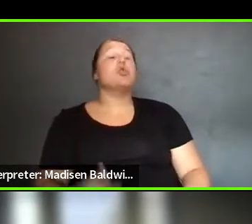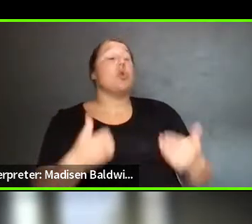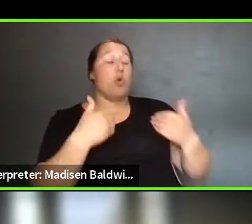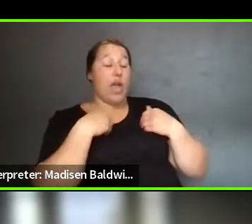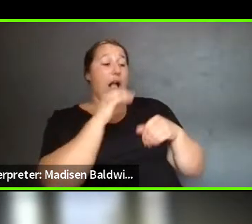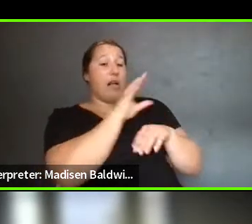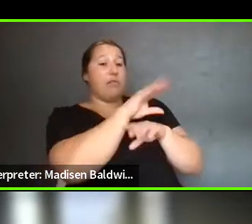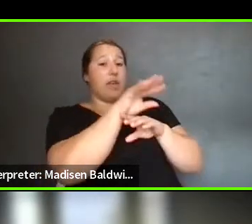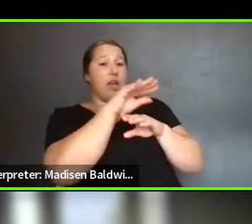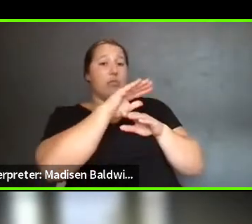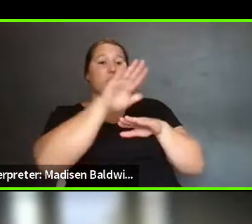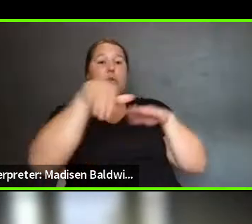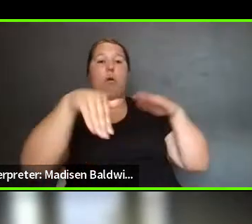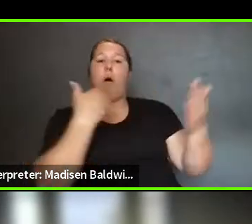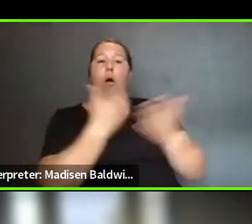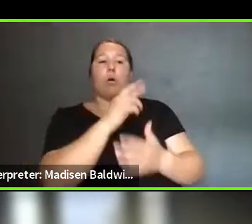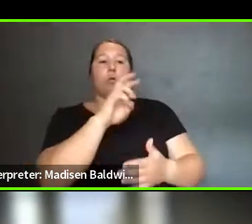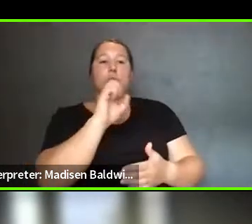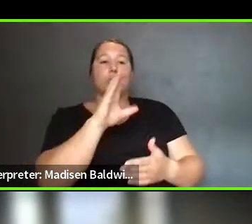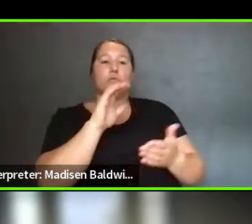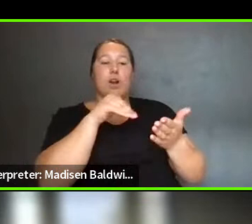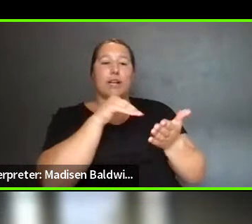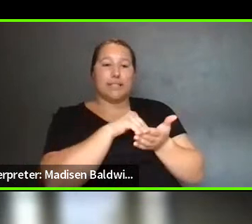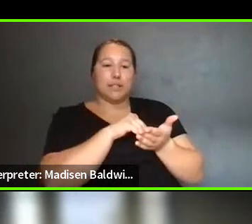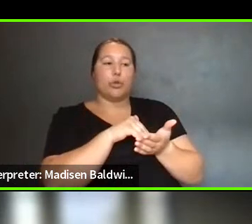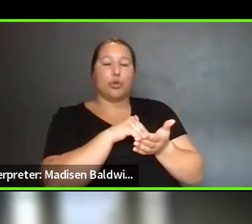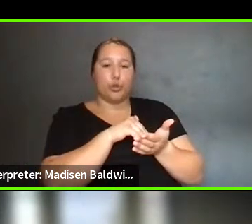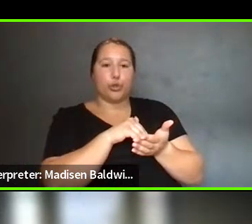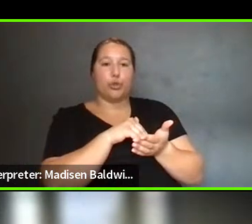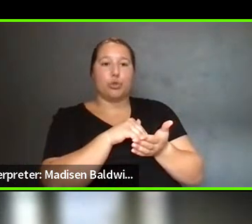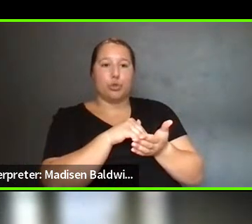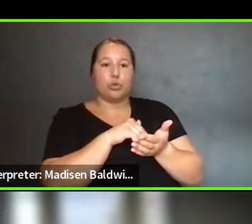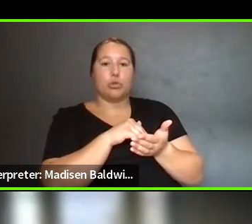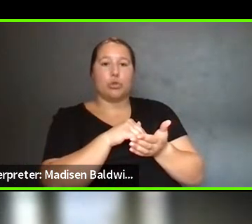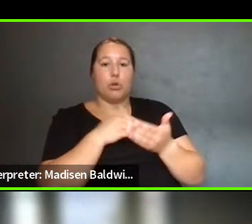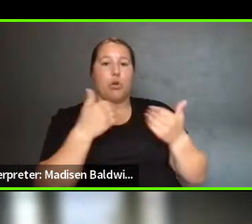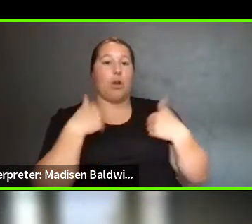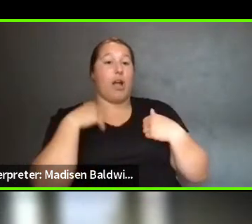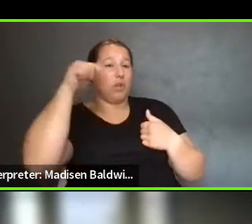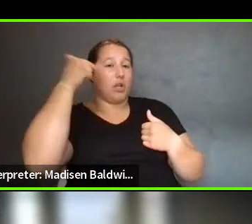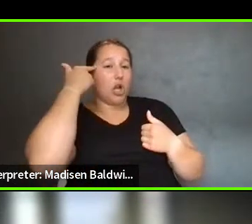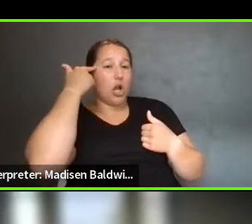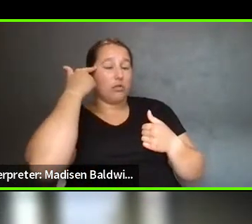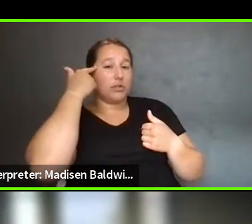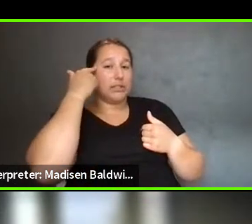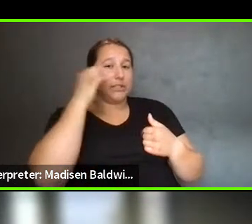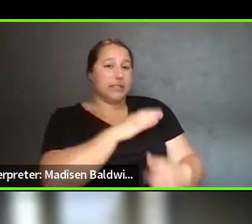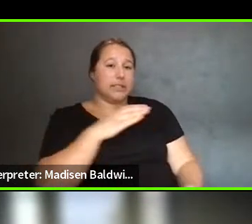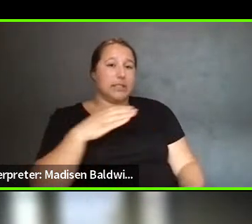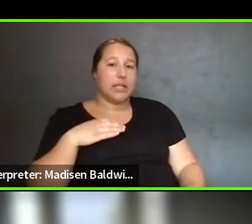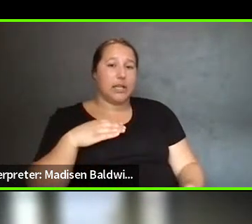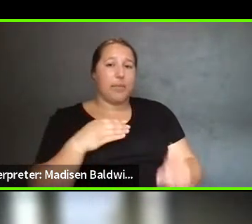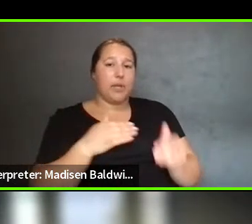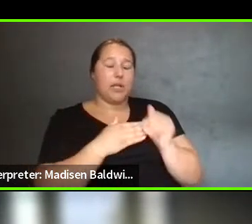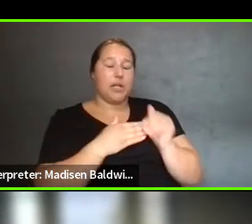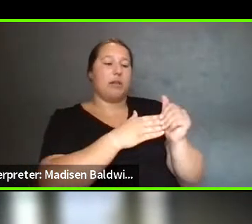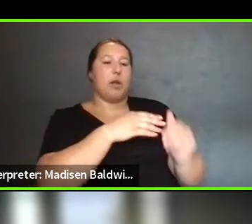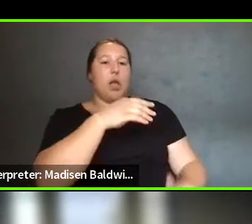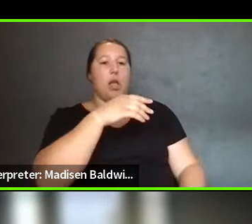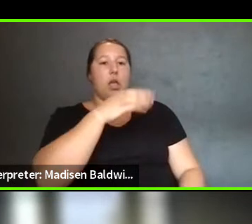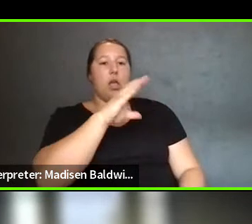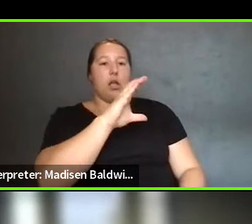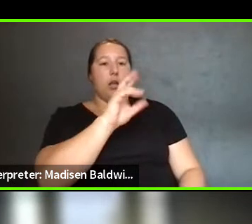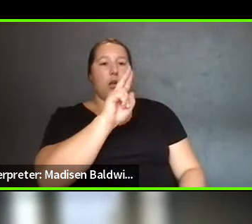all of our rec centers. We Right. are working on, there's a governance committee led by Deputy Mayor Patrick Cunningham, where we